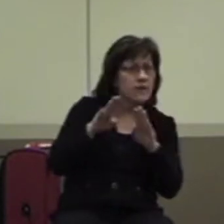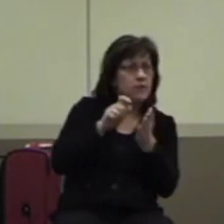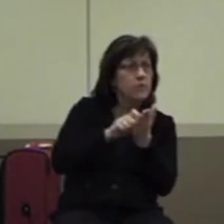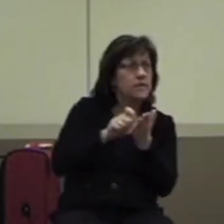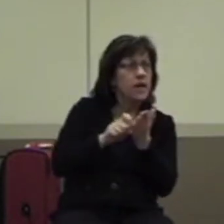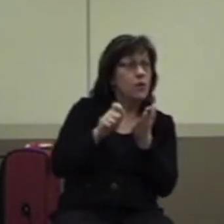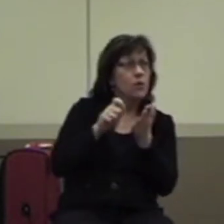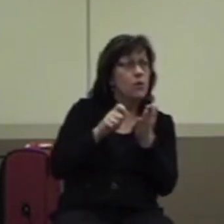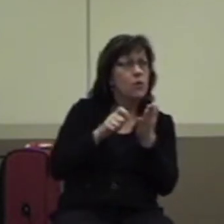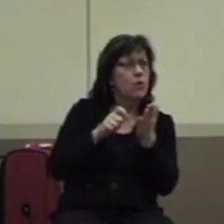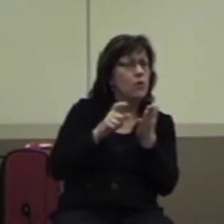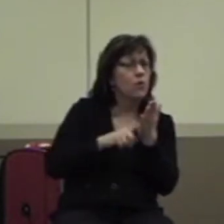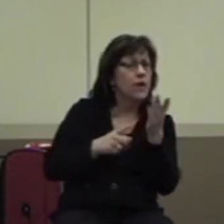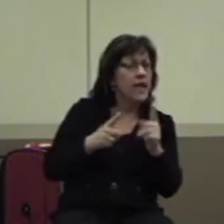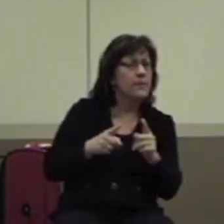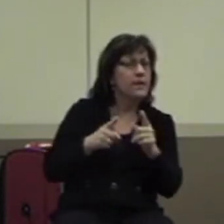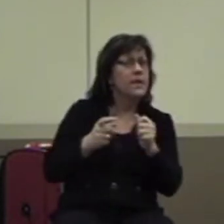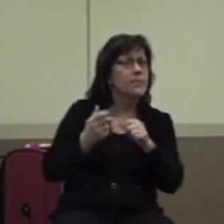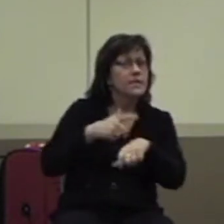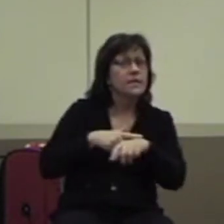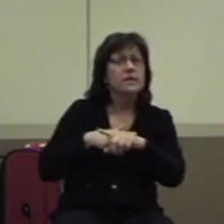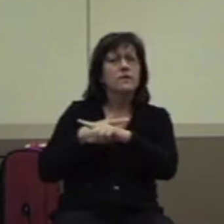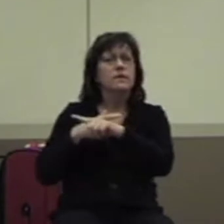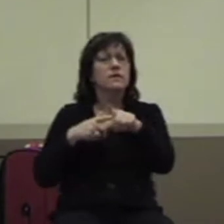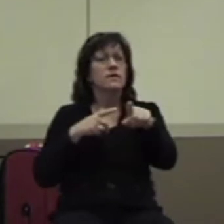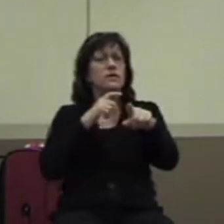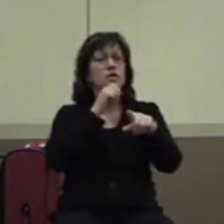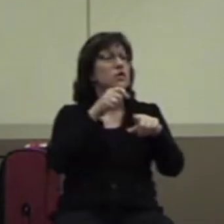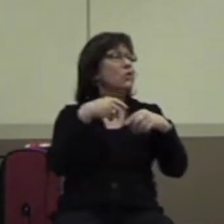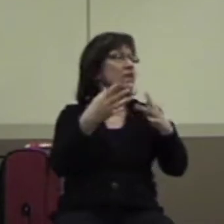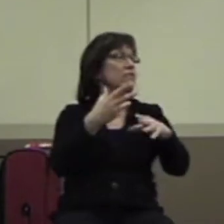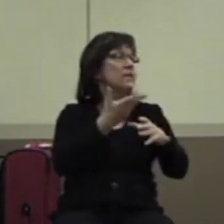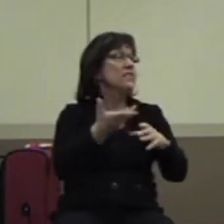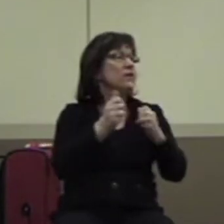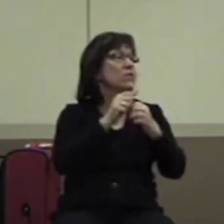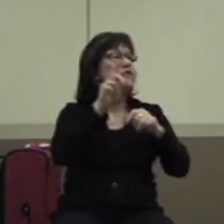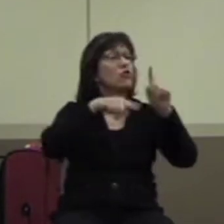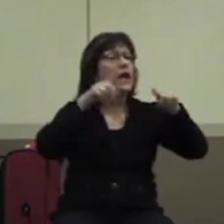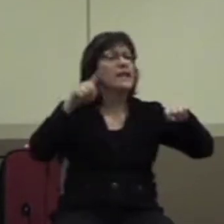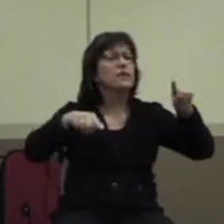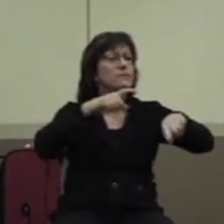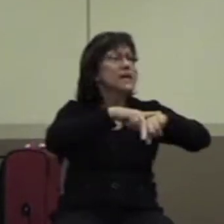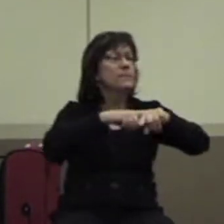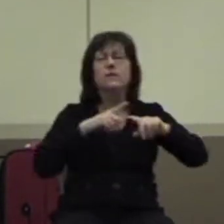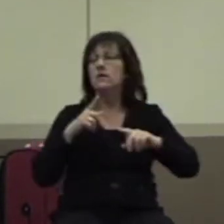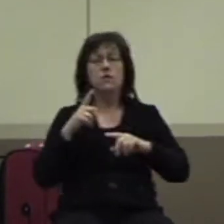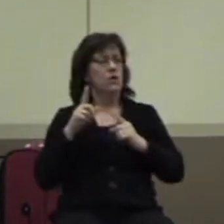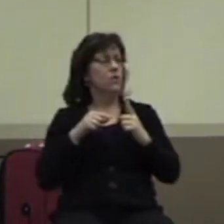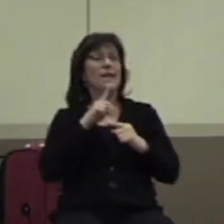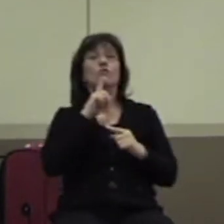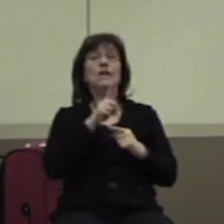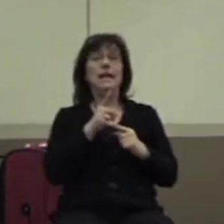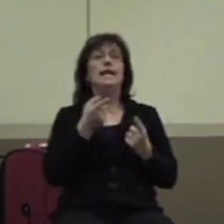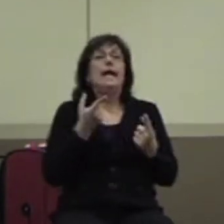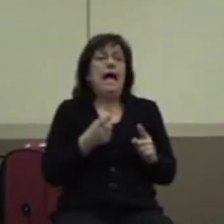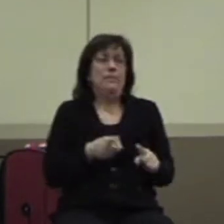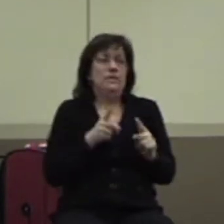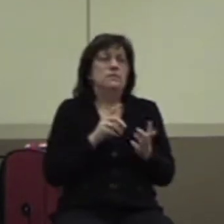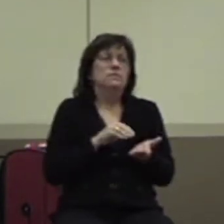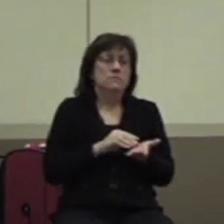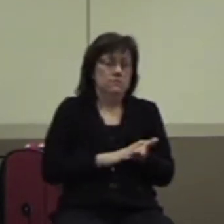Just look up and see what time. So you don't give them a thing with random times. It's when it actually happens. When it actually